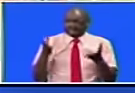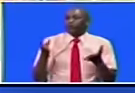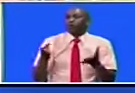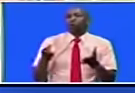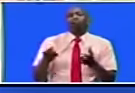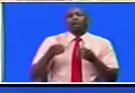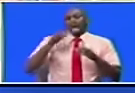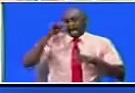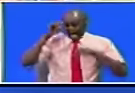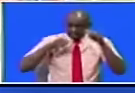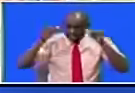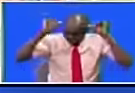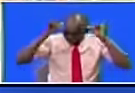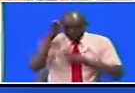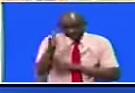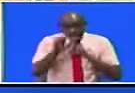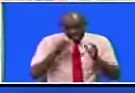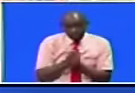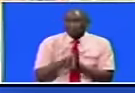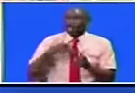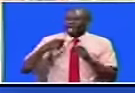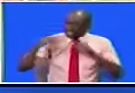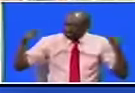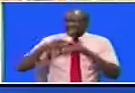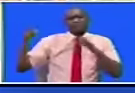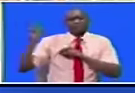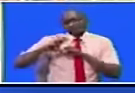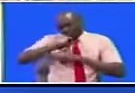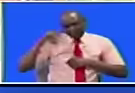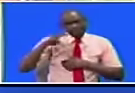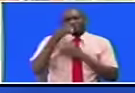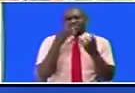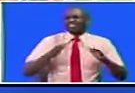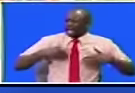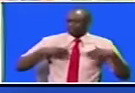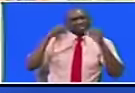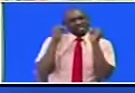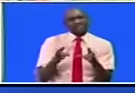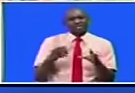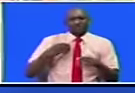mifugo, kila wakati tunafamiwa na maadui, hakuna wakati tunaweza kuwa na furaha.